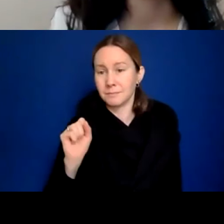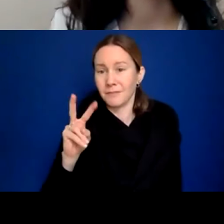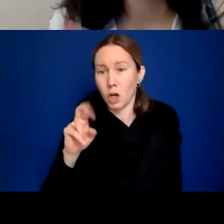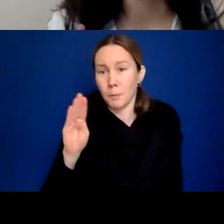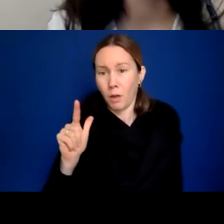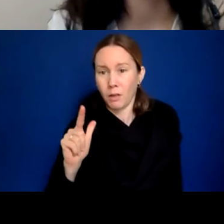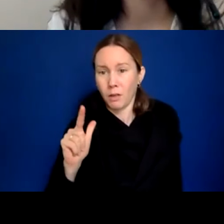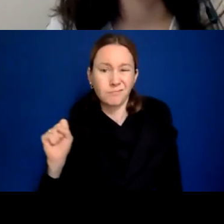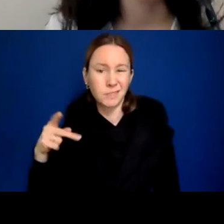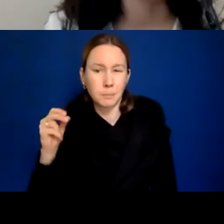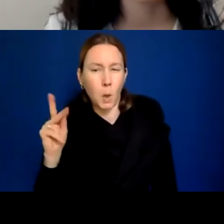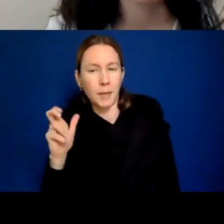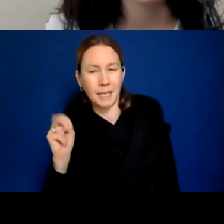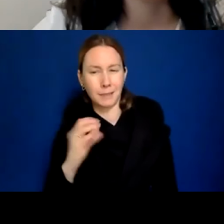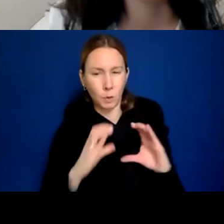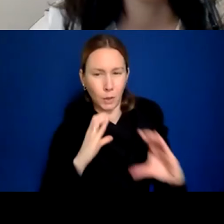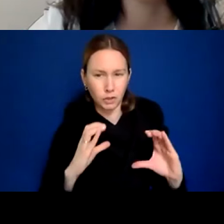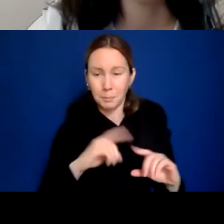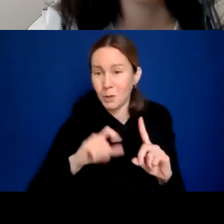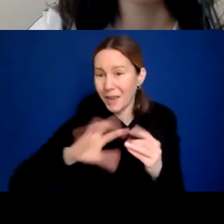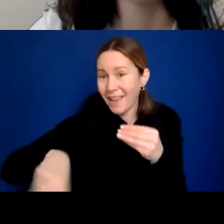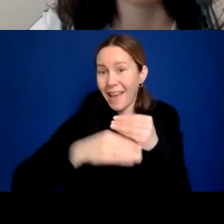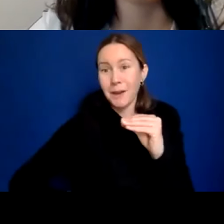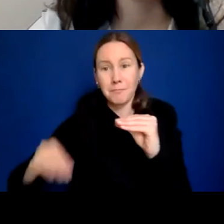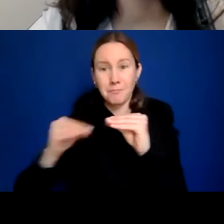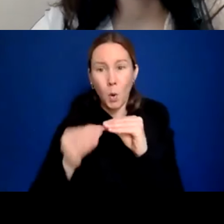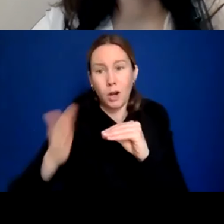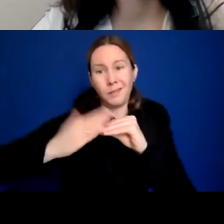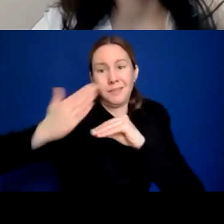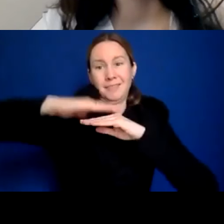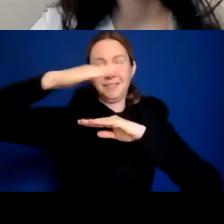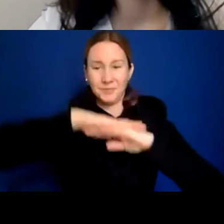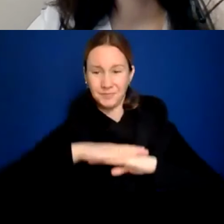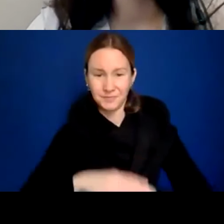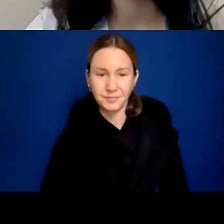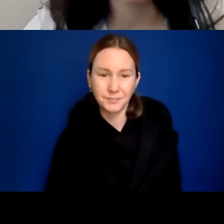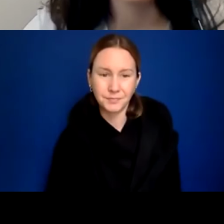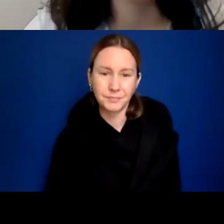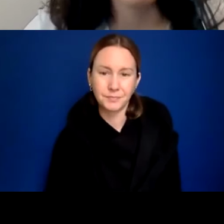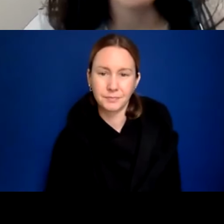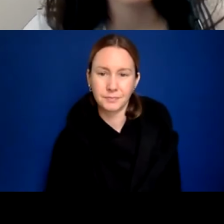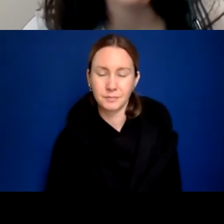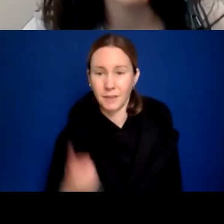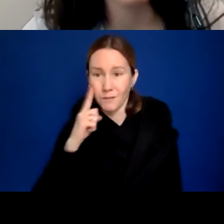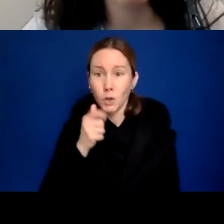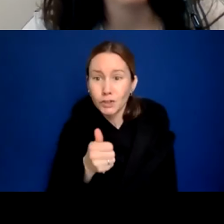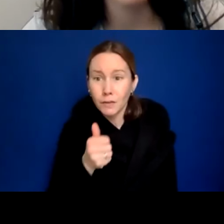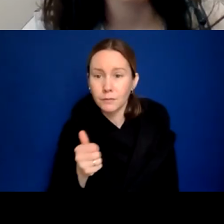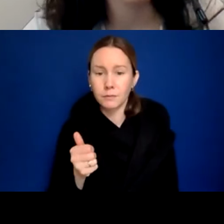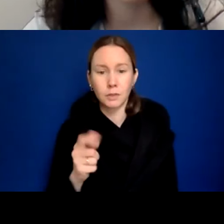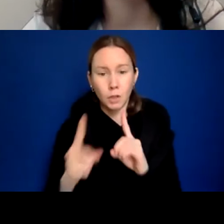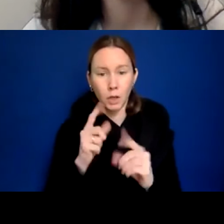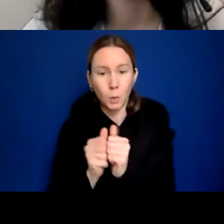also supplement it with other ways to communicate. So this goes for you as the person talking to somebody with